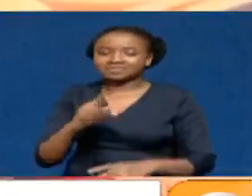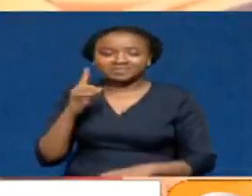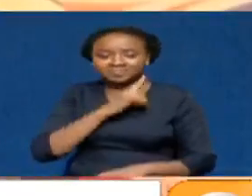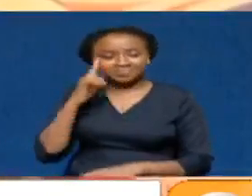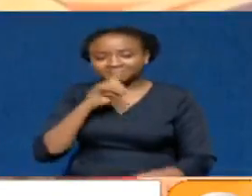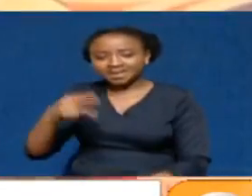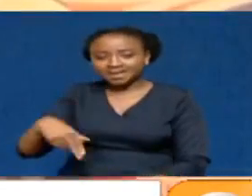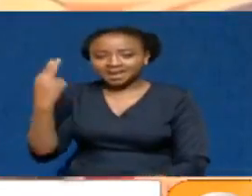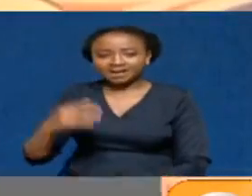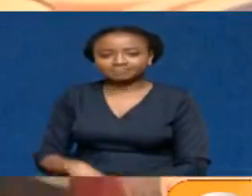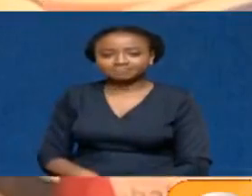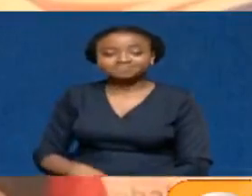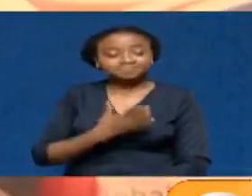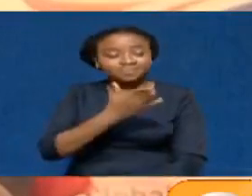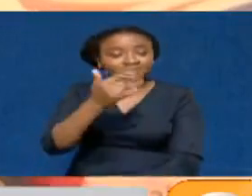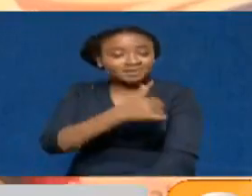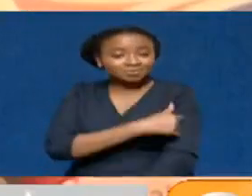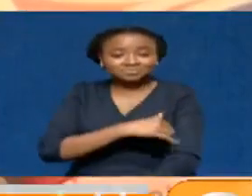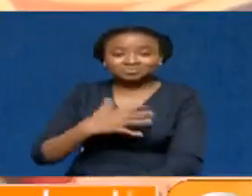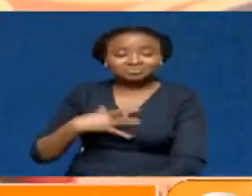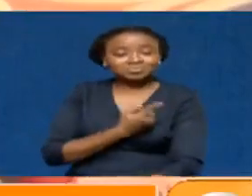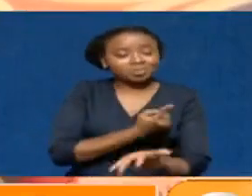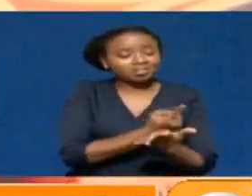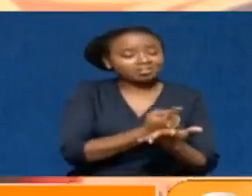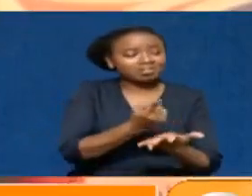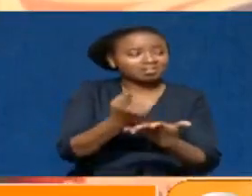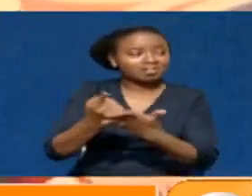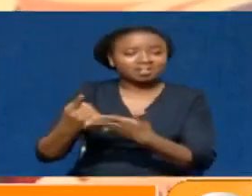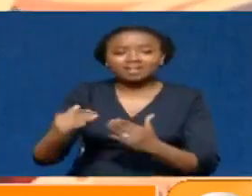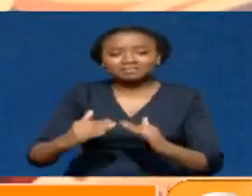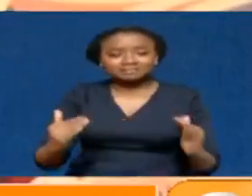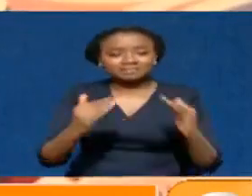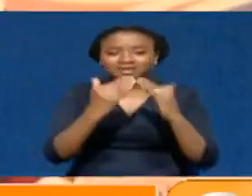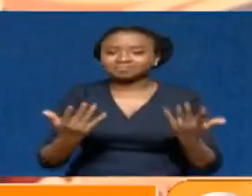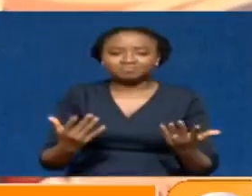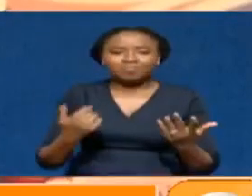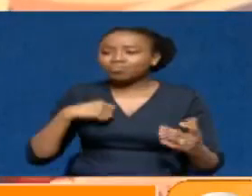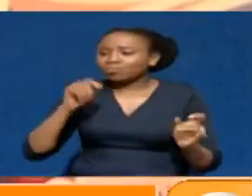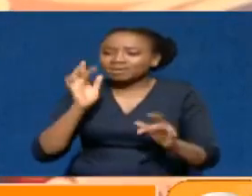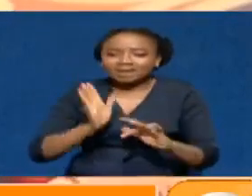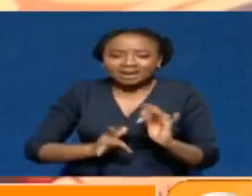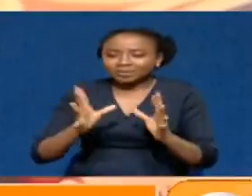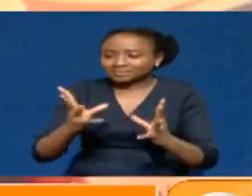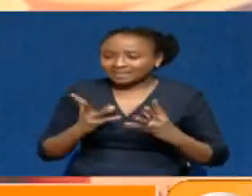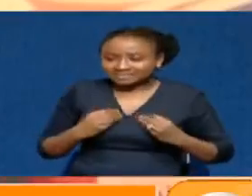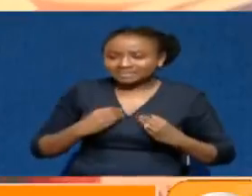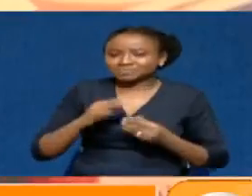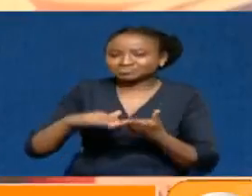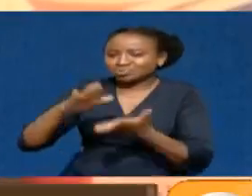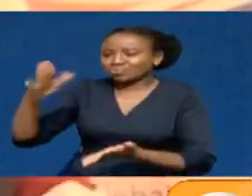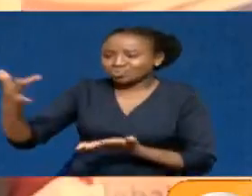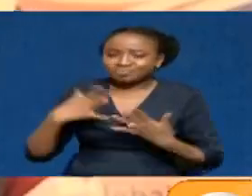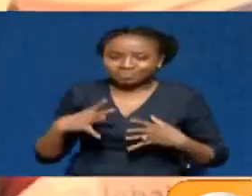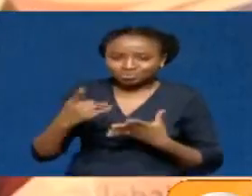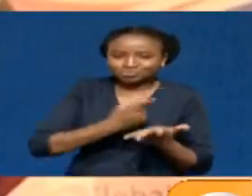already overwhelmed in Tivoli, and we may not be able to take any more patients, not because